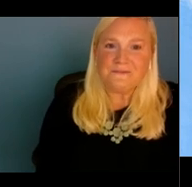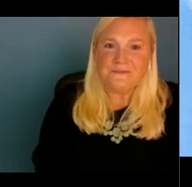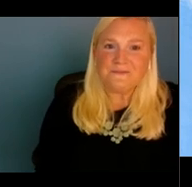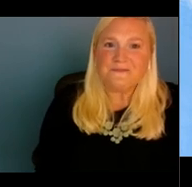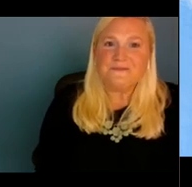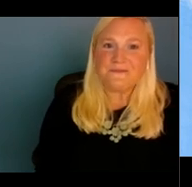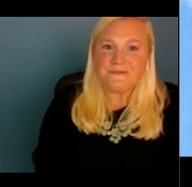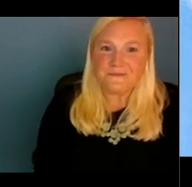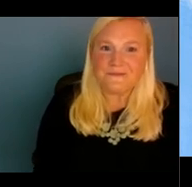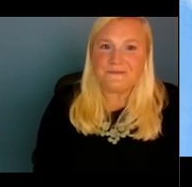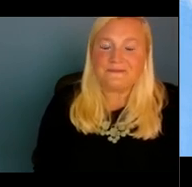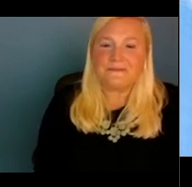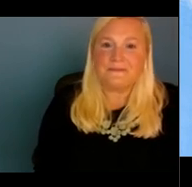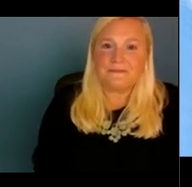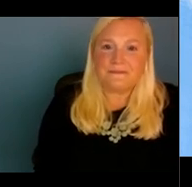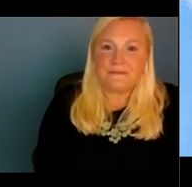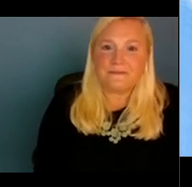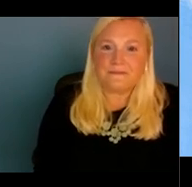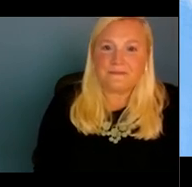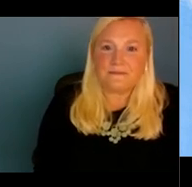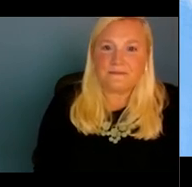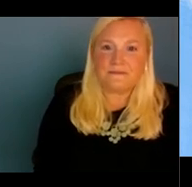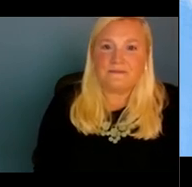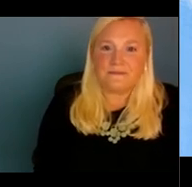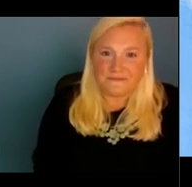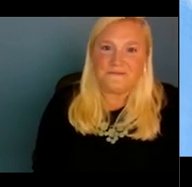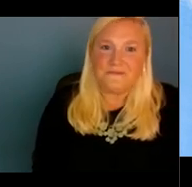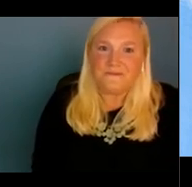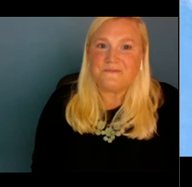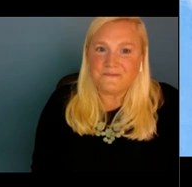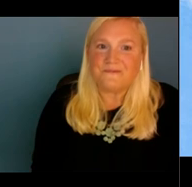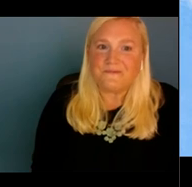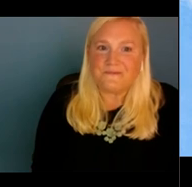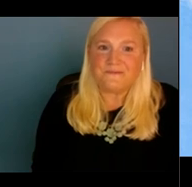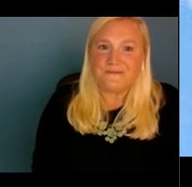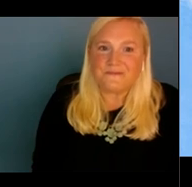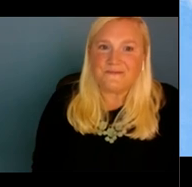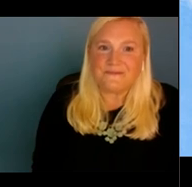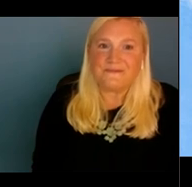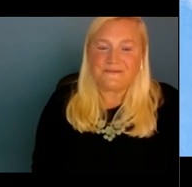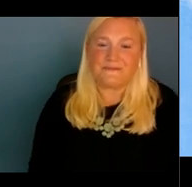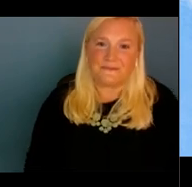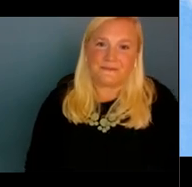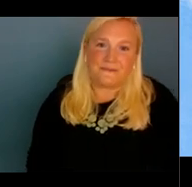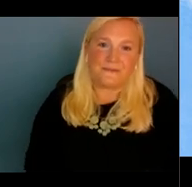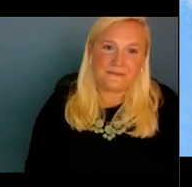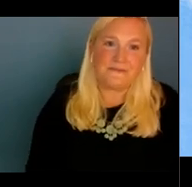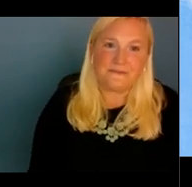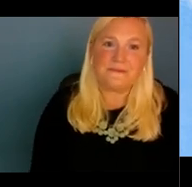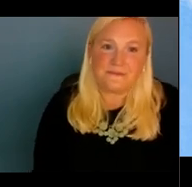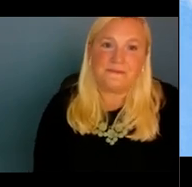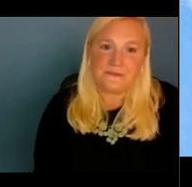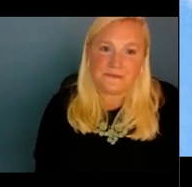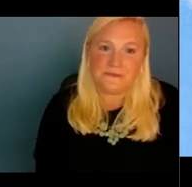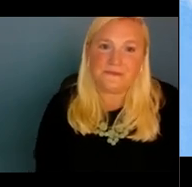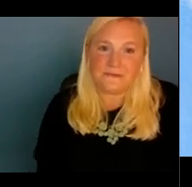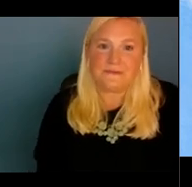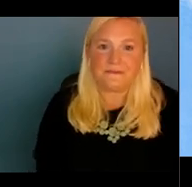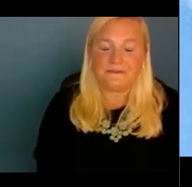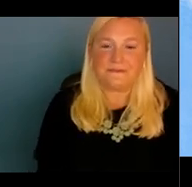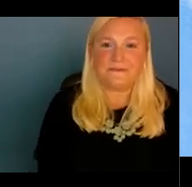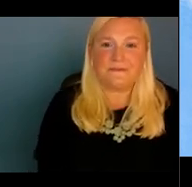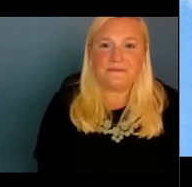that people can learn about stuttering: it's okay to stutter. And we have to believe that in our core